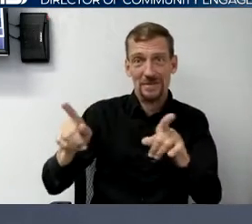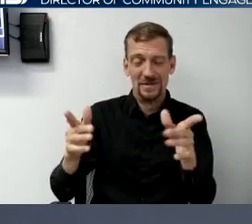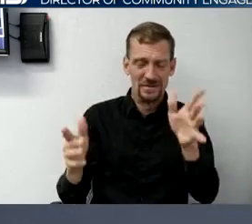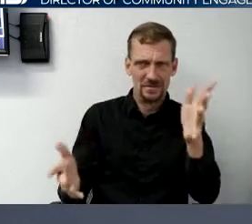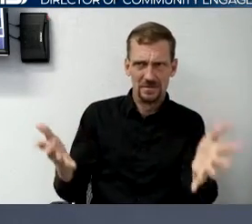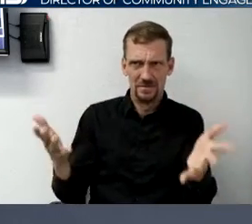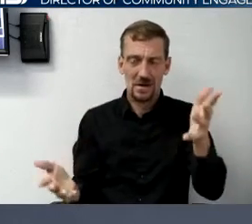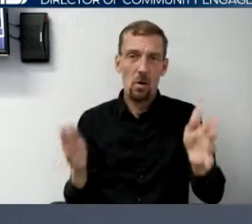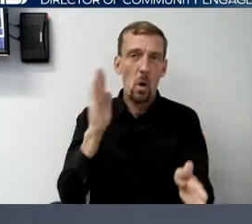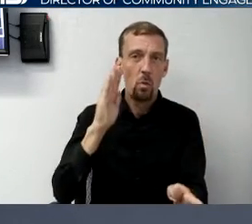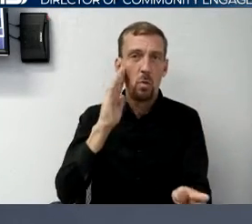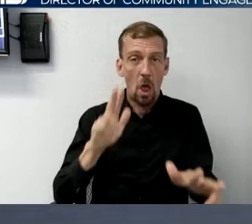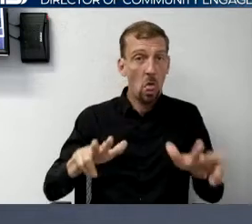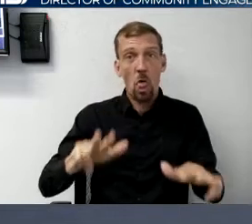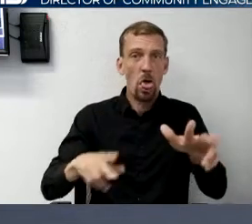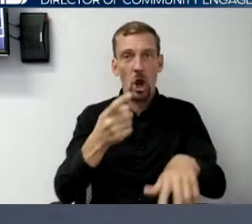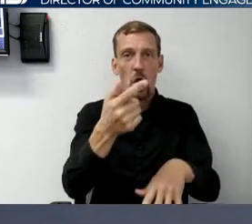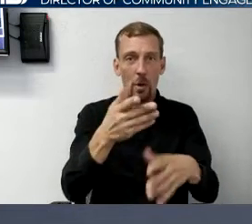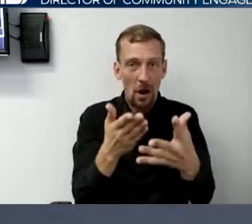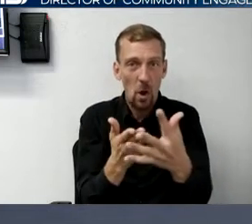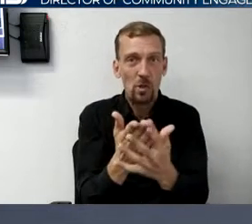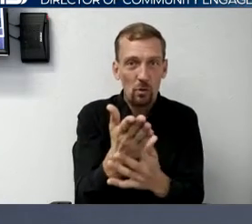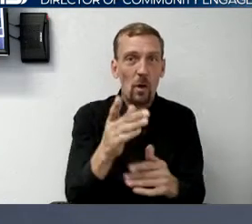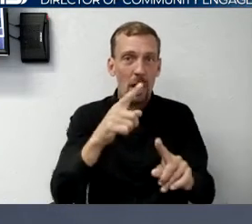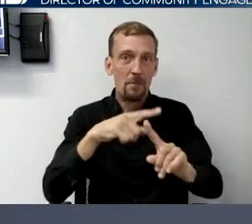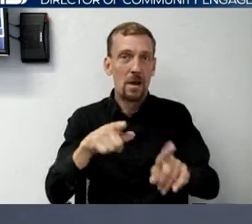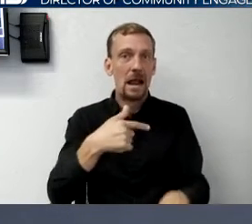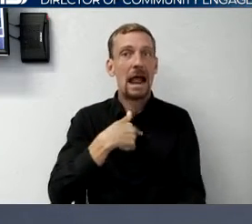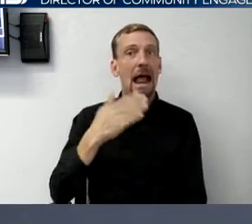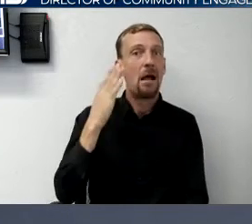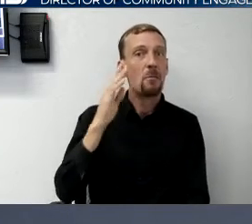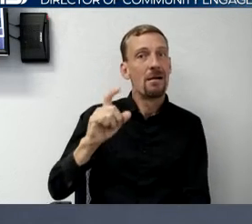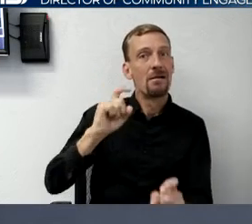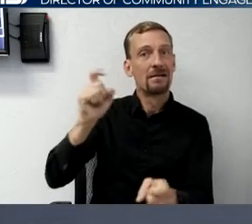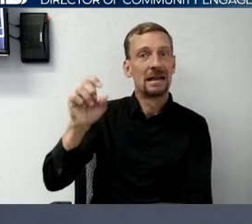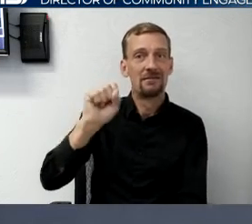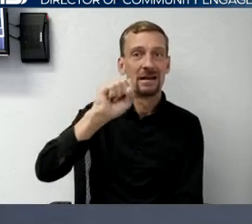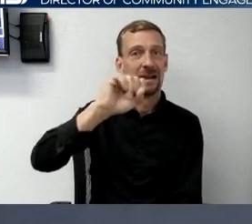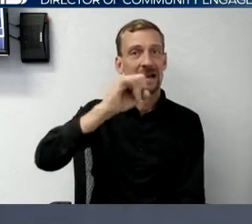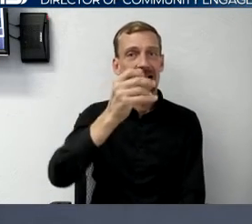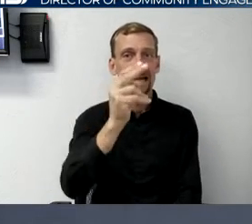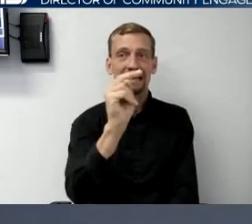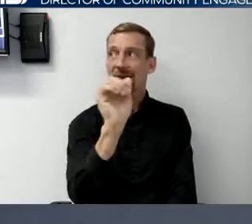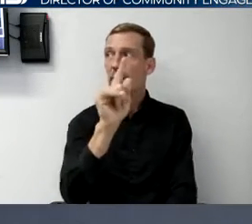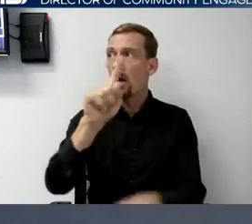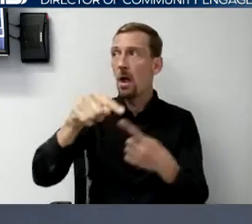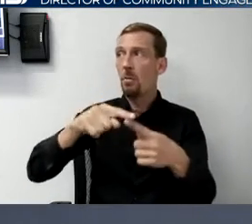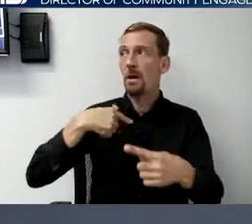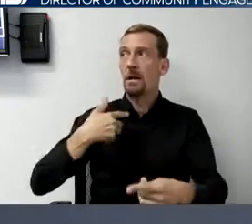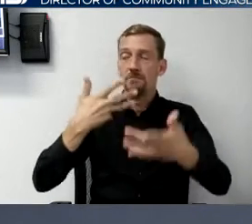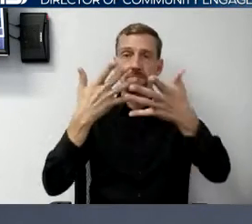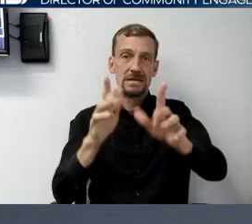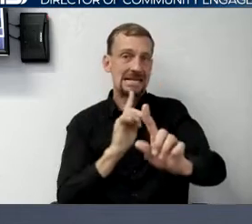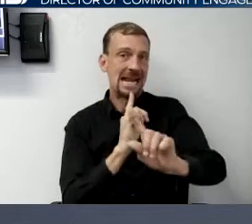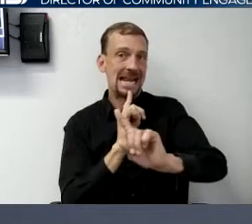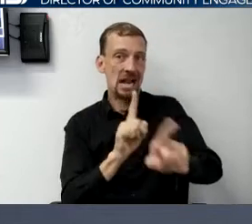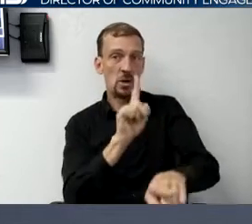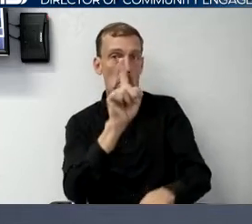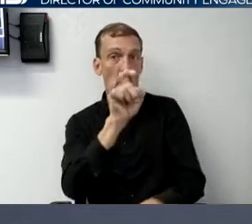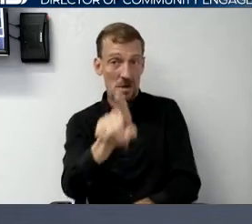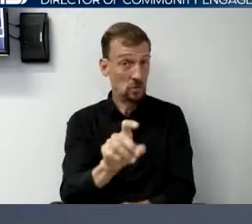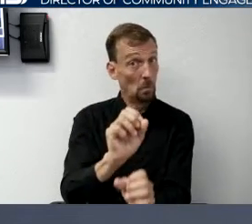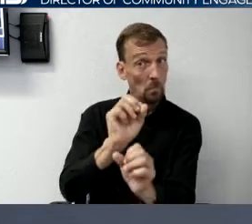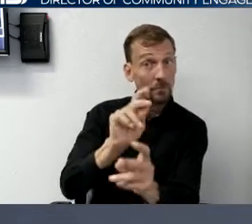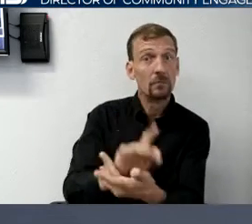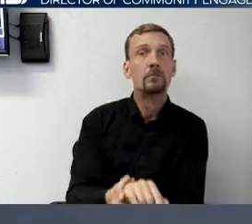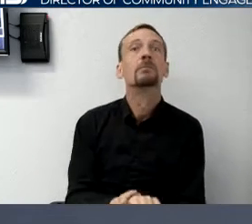of fumble our way through this a bit. So maybe I'll give you some type of signal when I'm done answering a particular question.